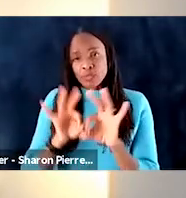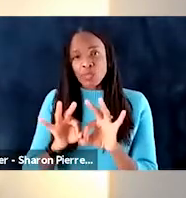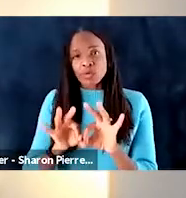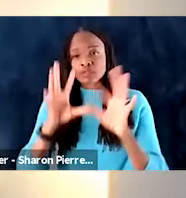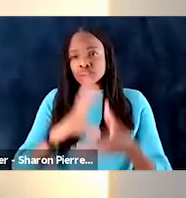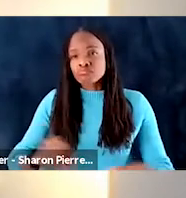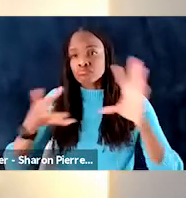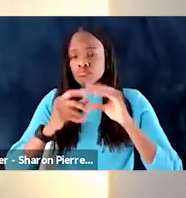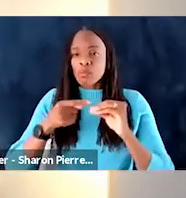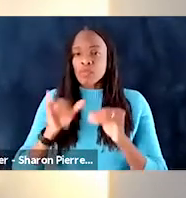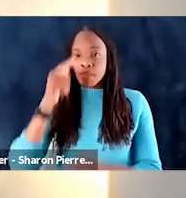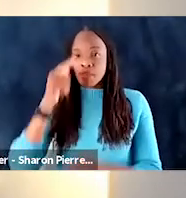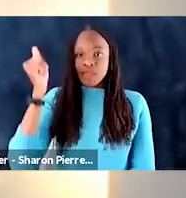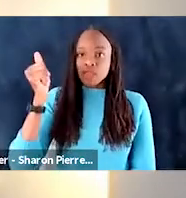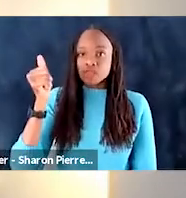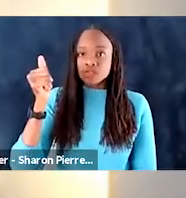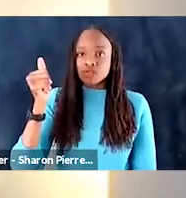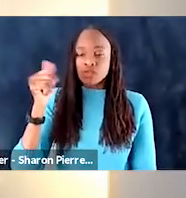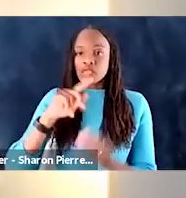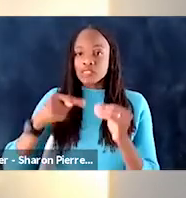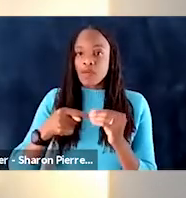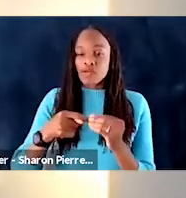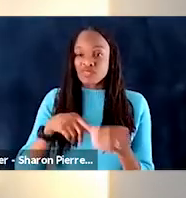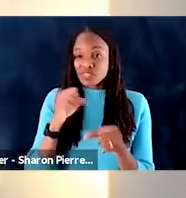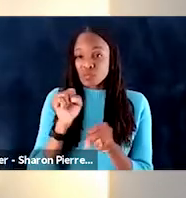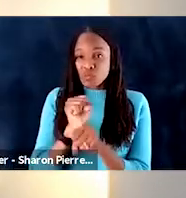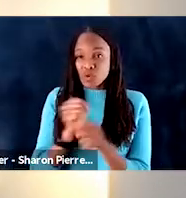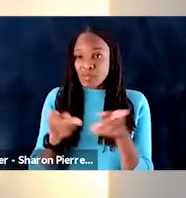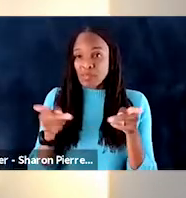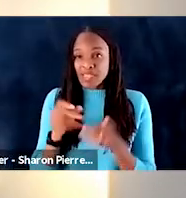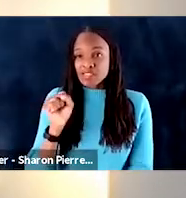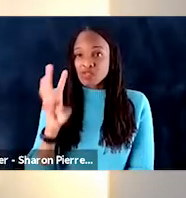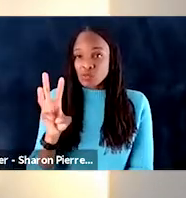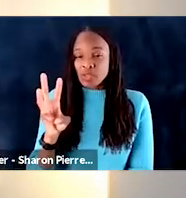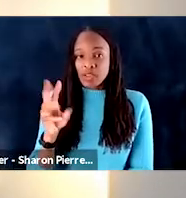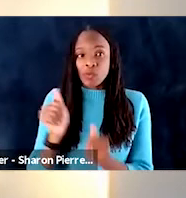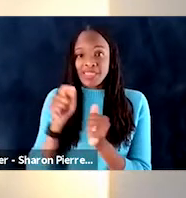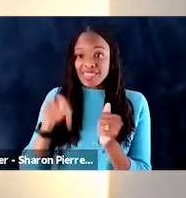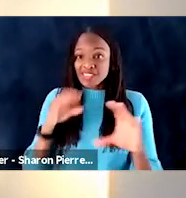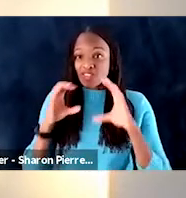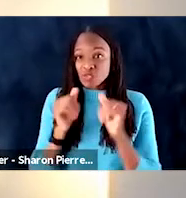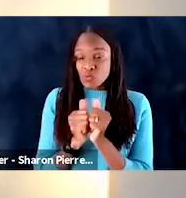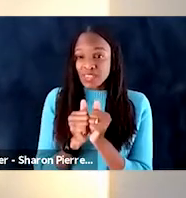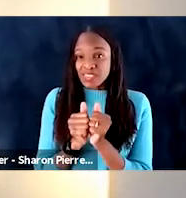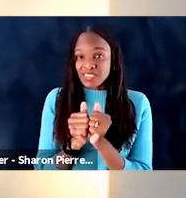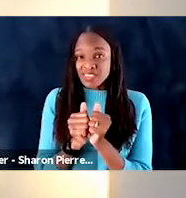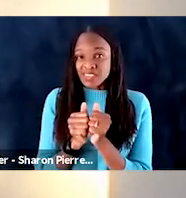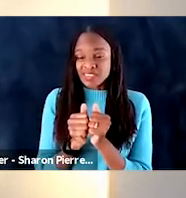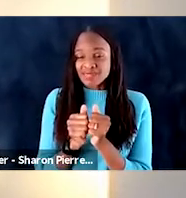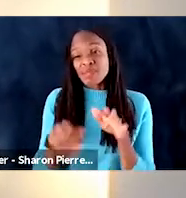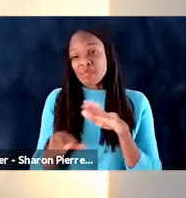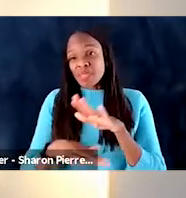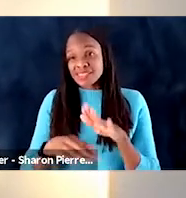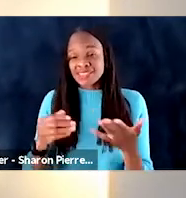about that because it also situates the workplace software that we're talking about in this conversation with a proliferation of basically